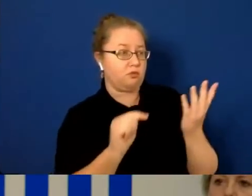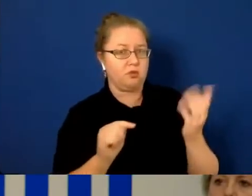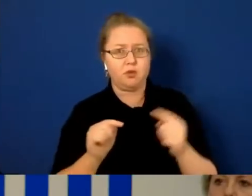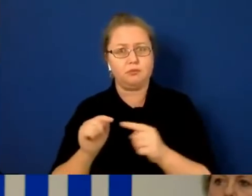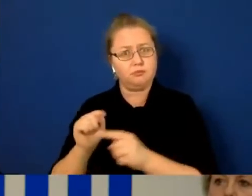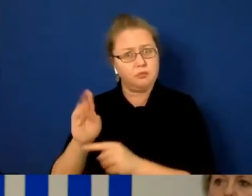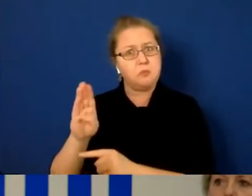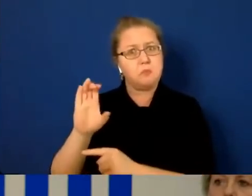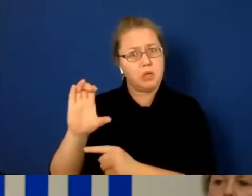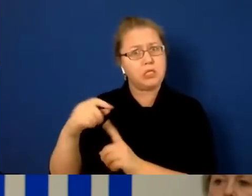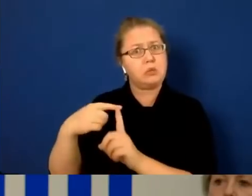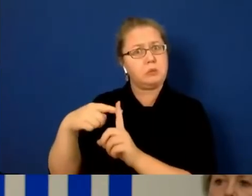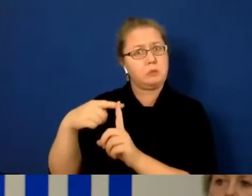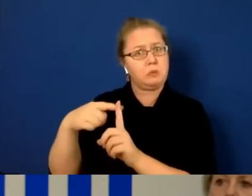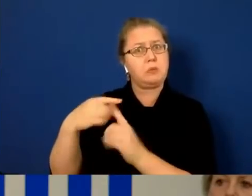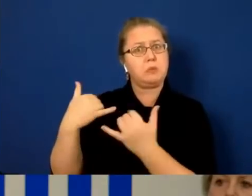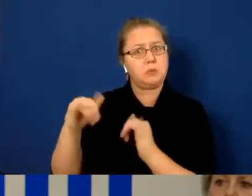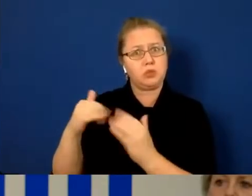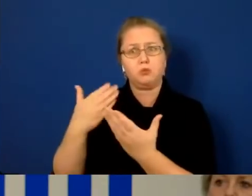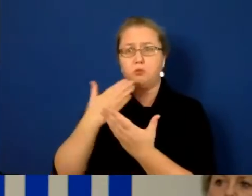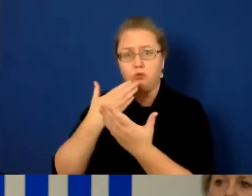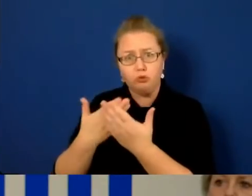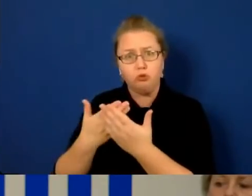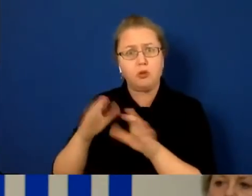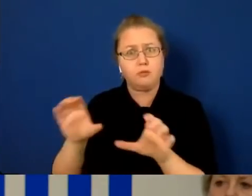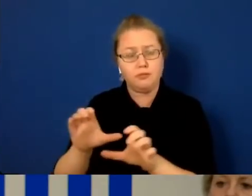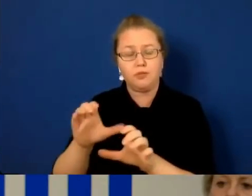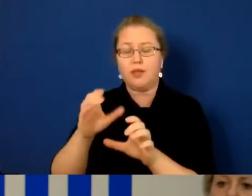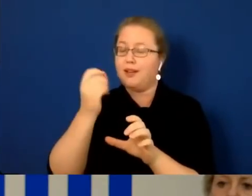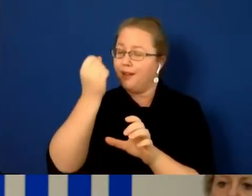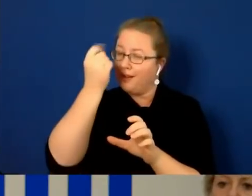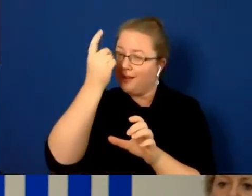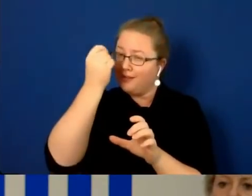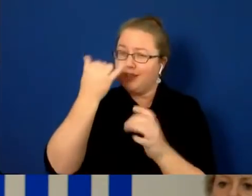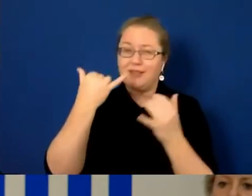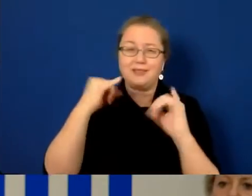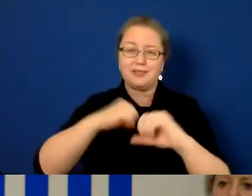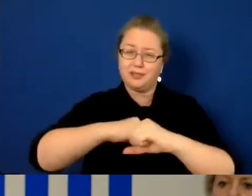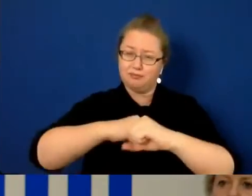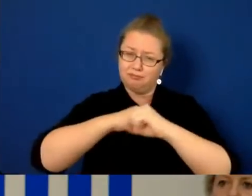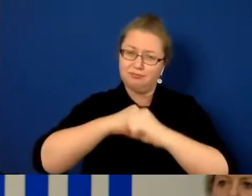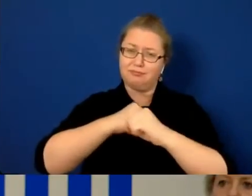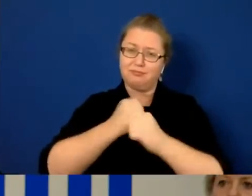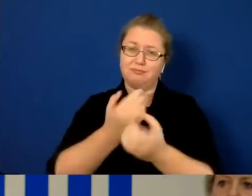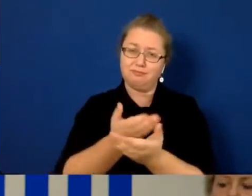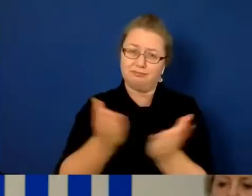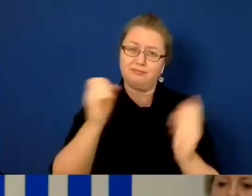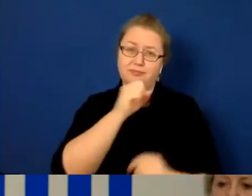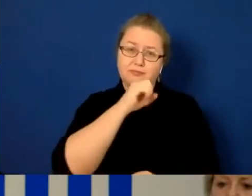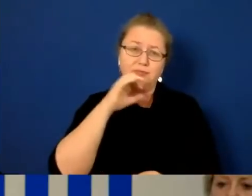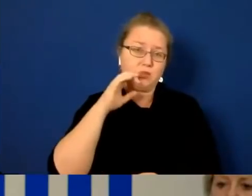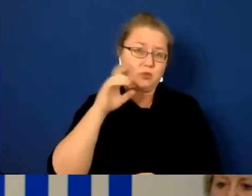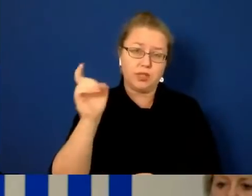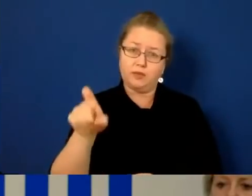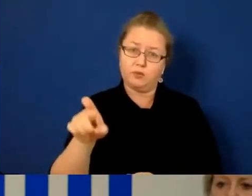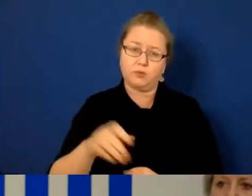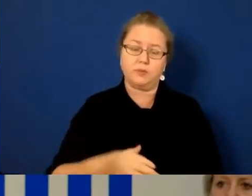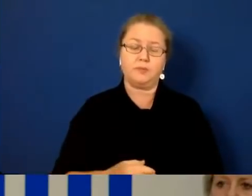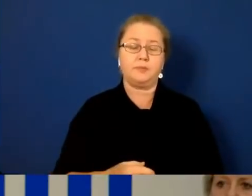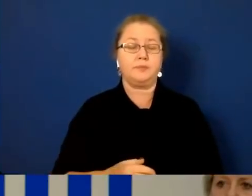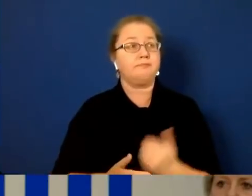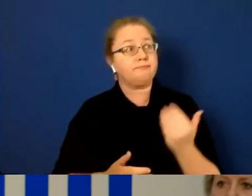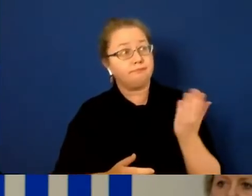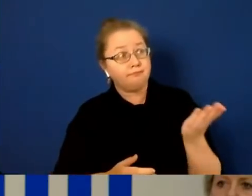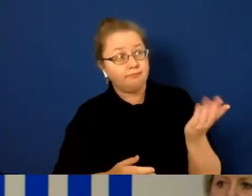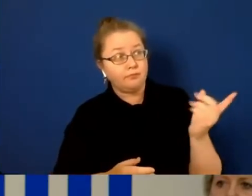visitor restriction and long-term care, what it means to people. And we're committed to making every effort to try and increase the amount of visitation that